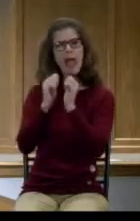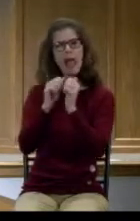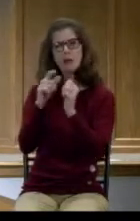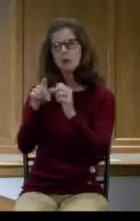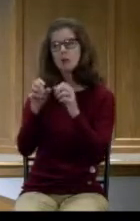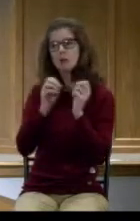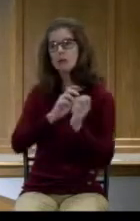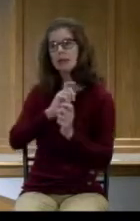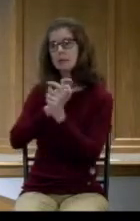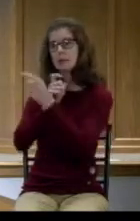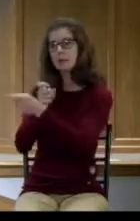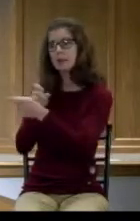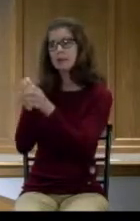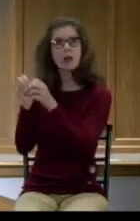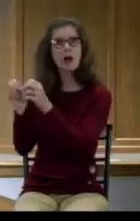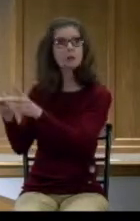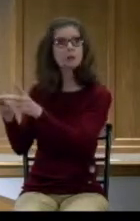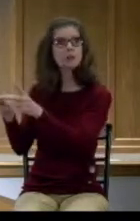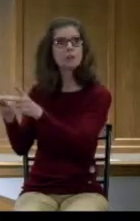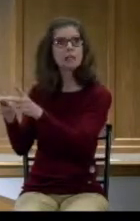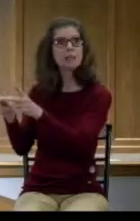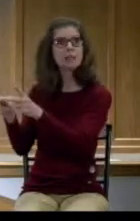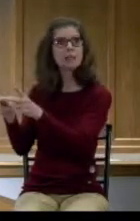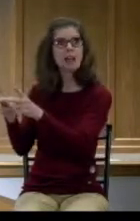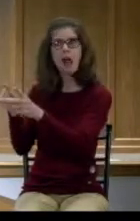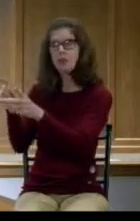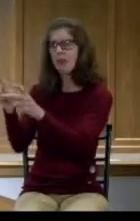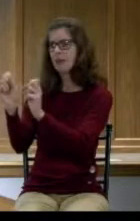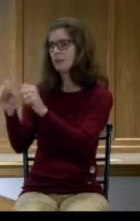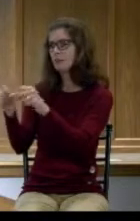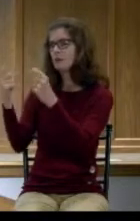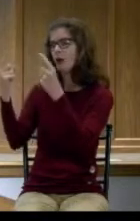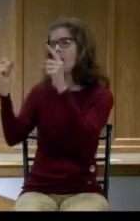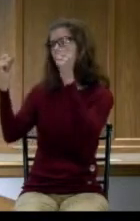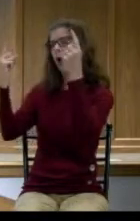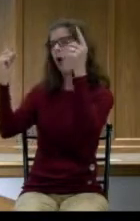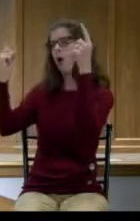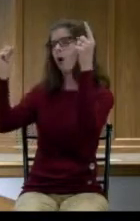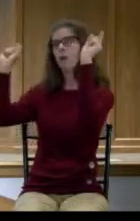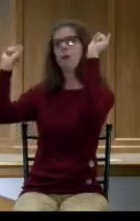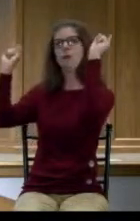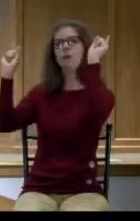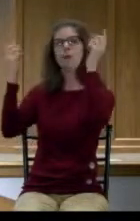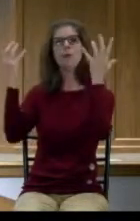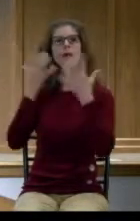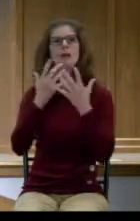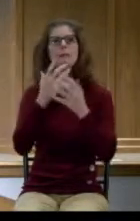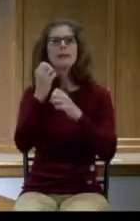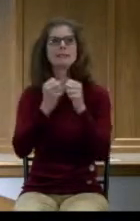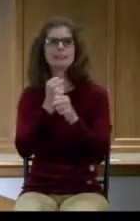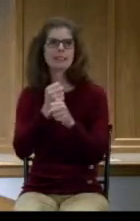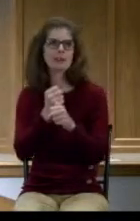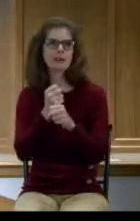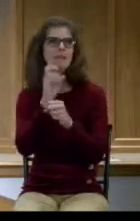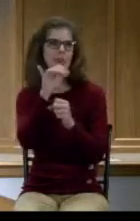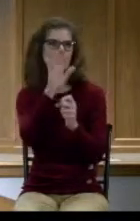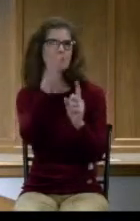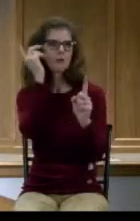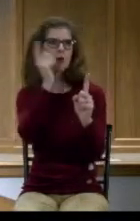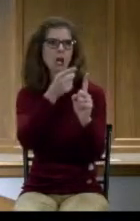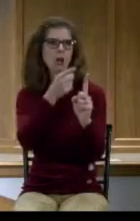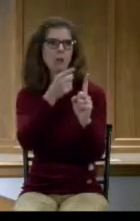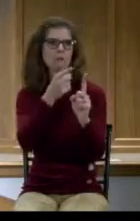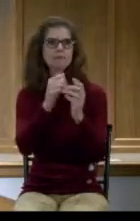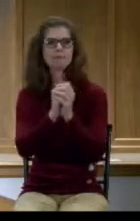to someone you love where they could just crush it. Like, wouldn't it be an incredible year if you made this your goal? I'm going to maximize